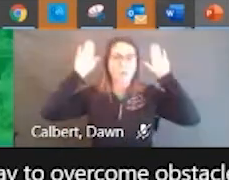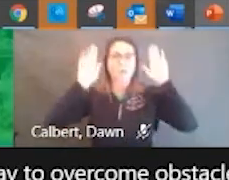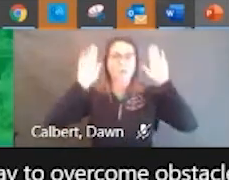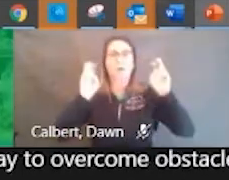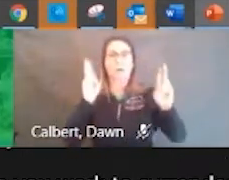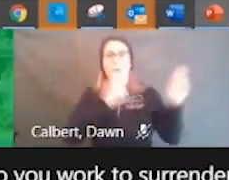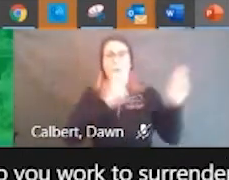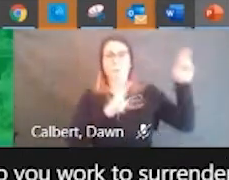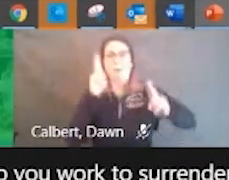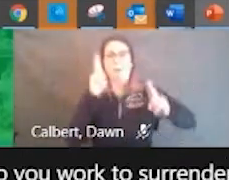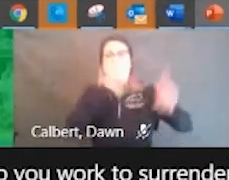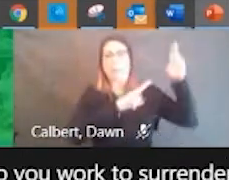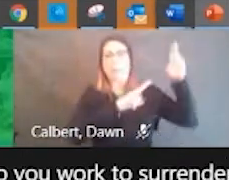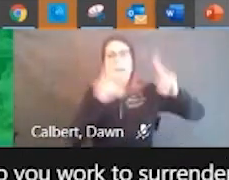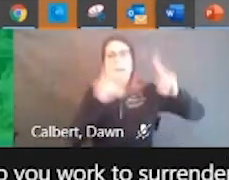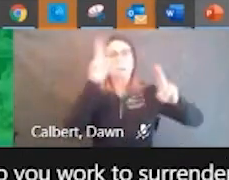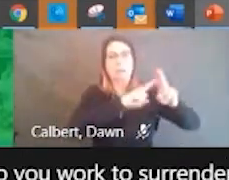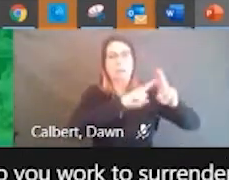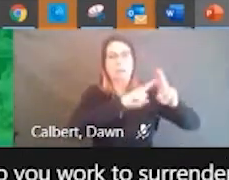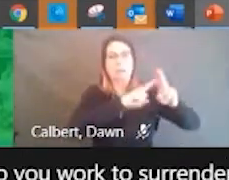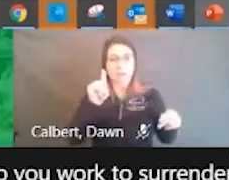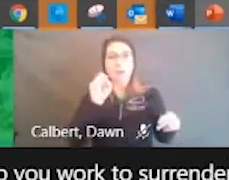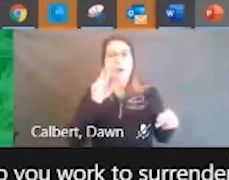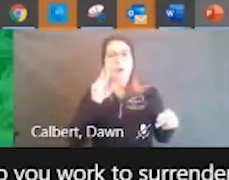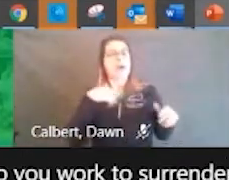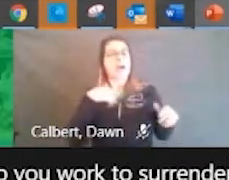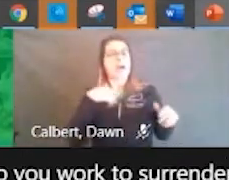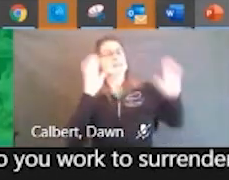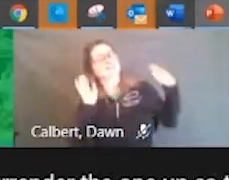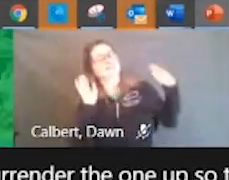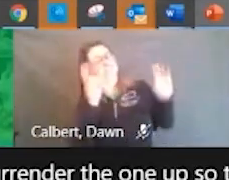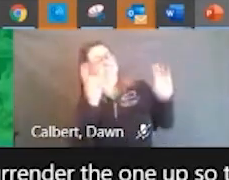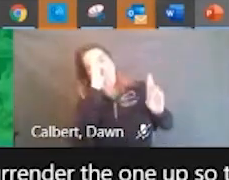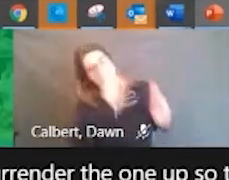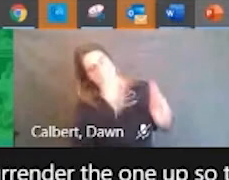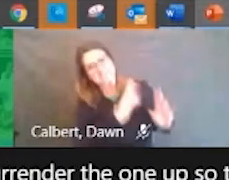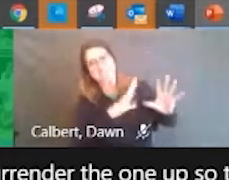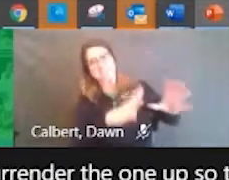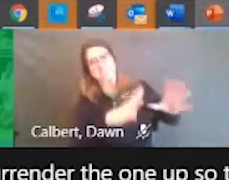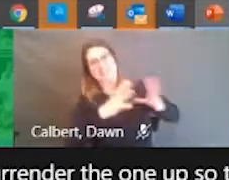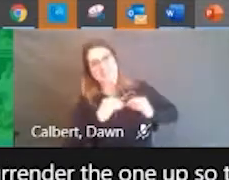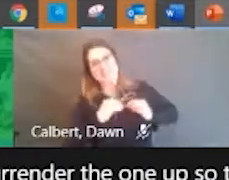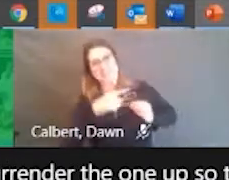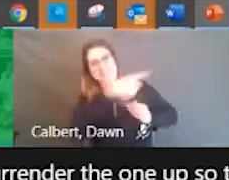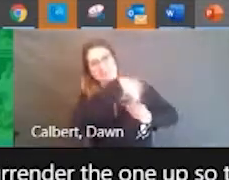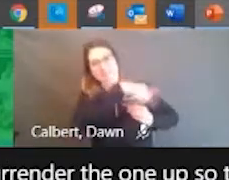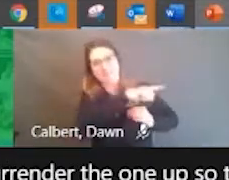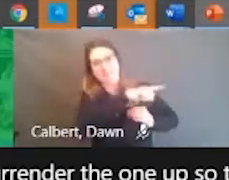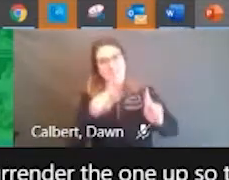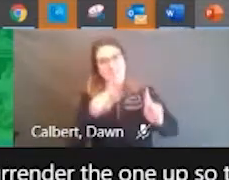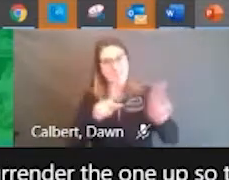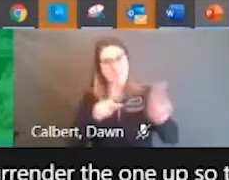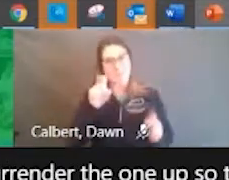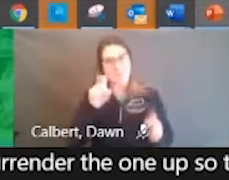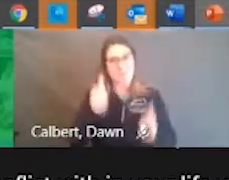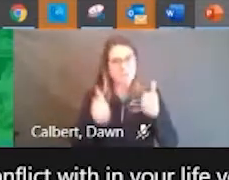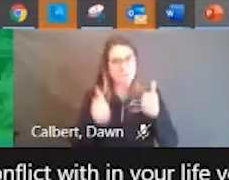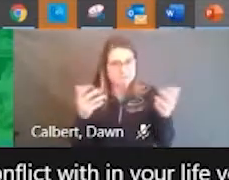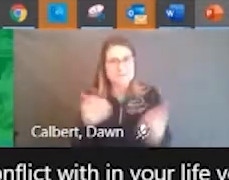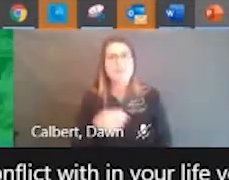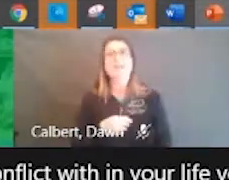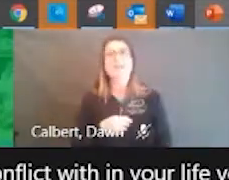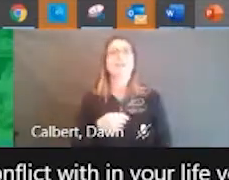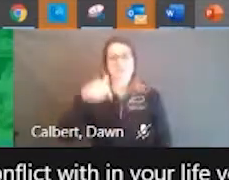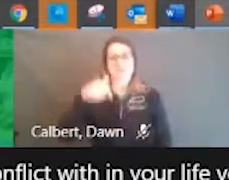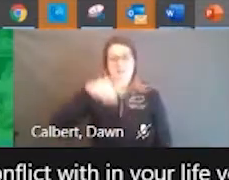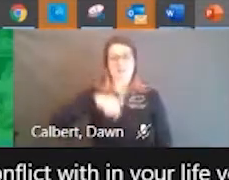up, so that people that you might have conflict with in your life, you can kind of acknowledge them and say, you know what, this